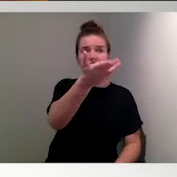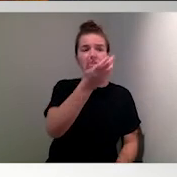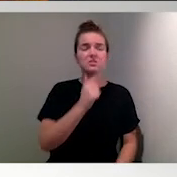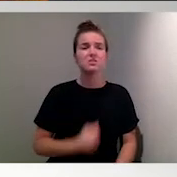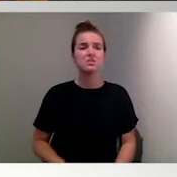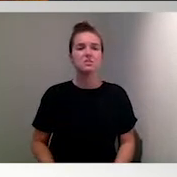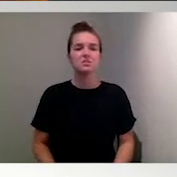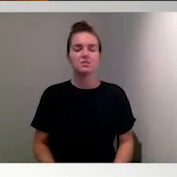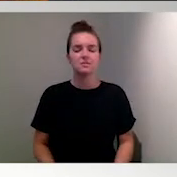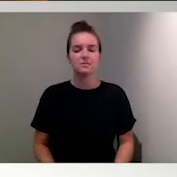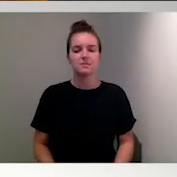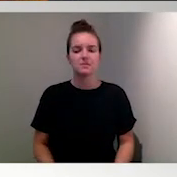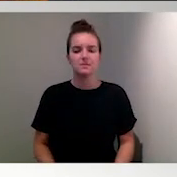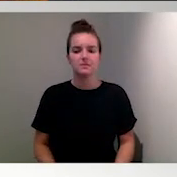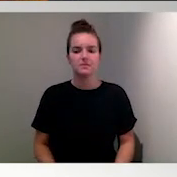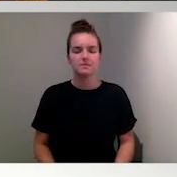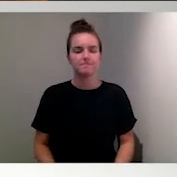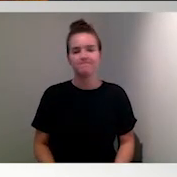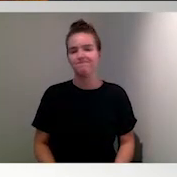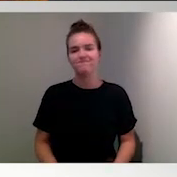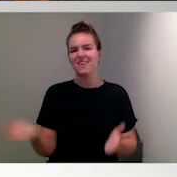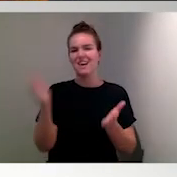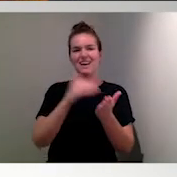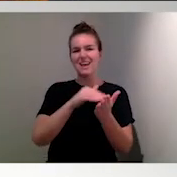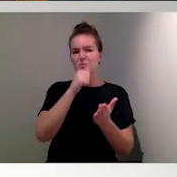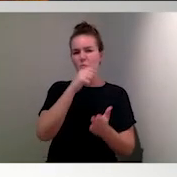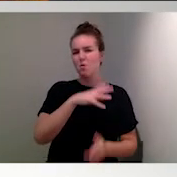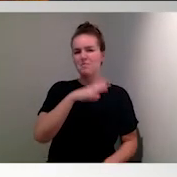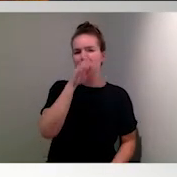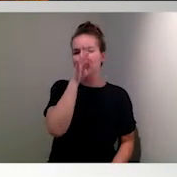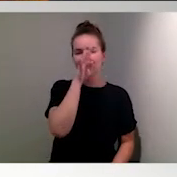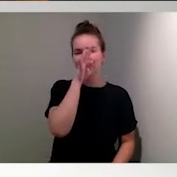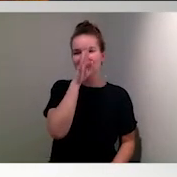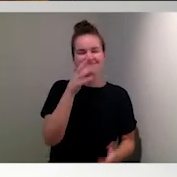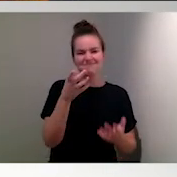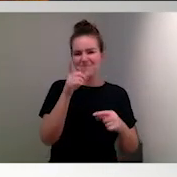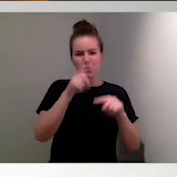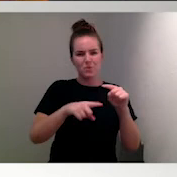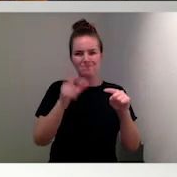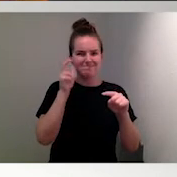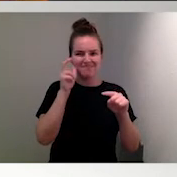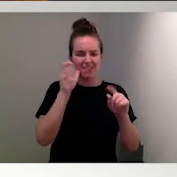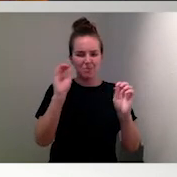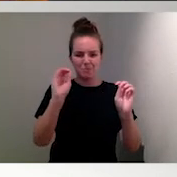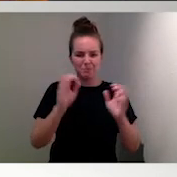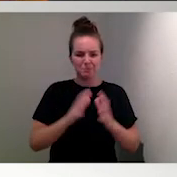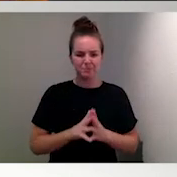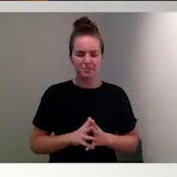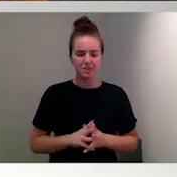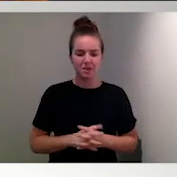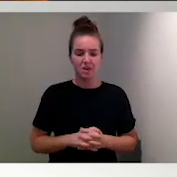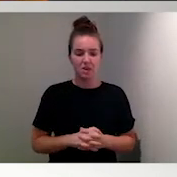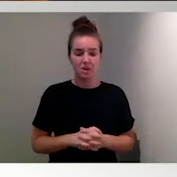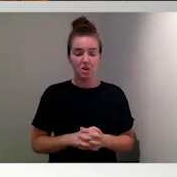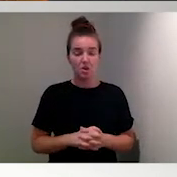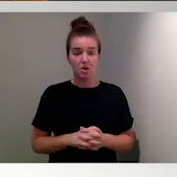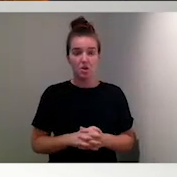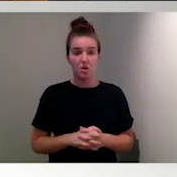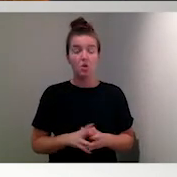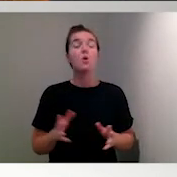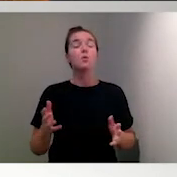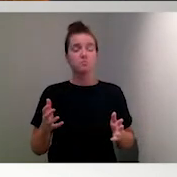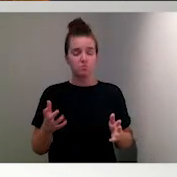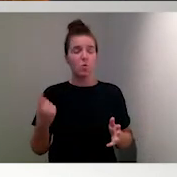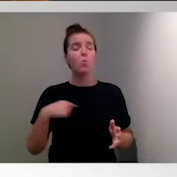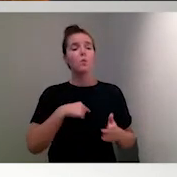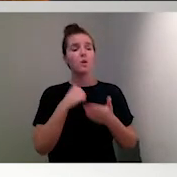with mental illness? How can you help them with your travel plan? Well, we help you by we give you resources. A lot of that